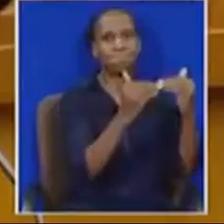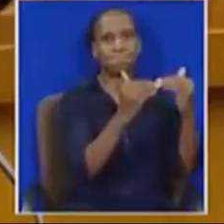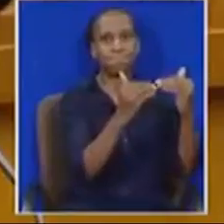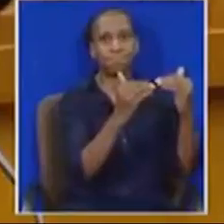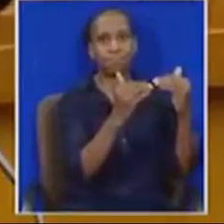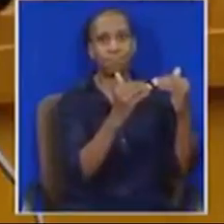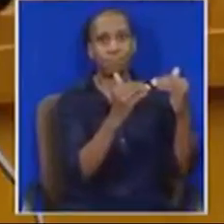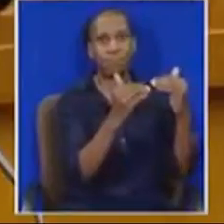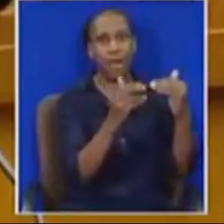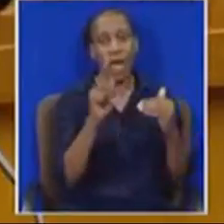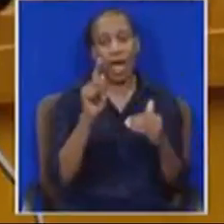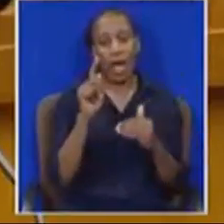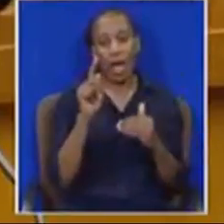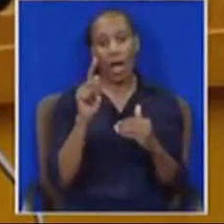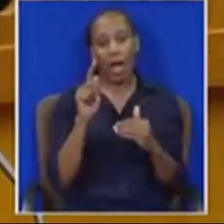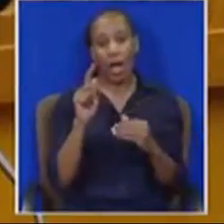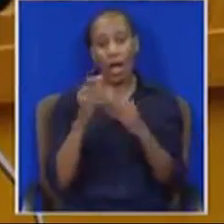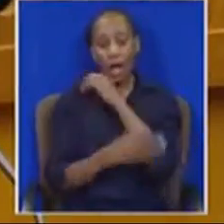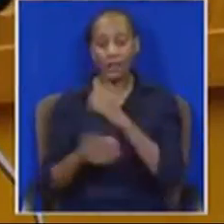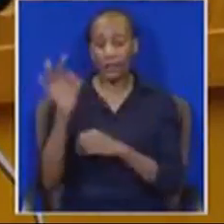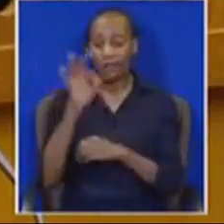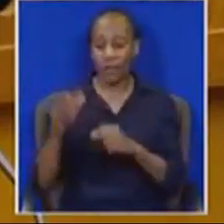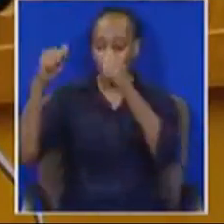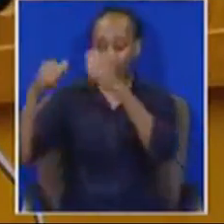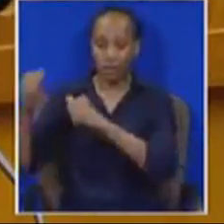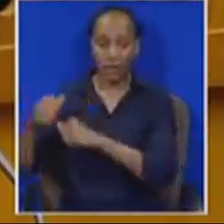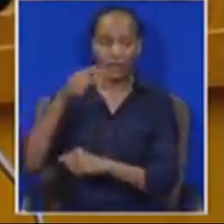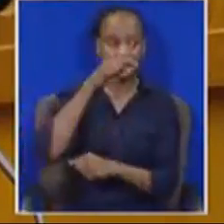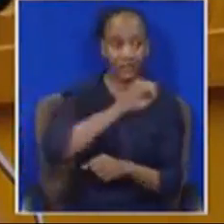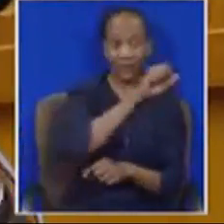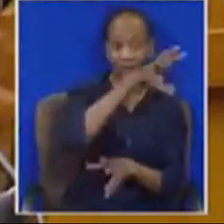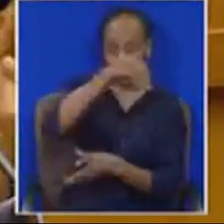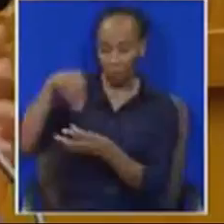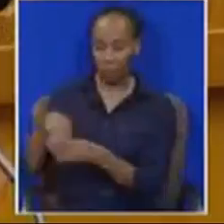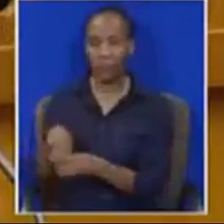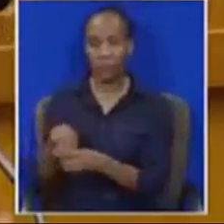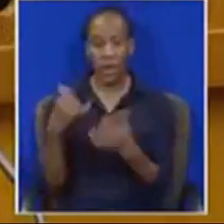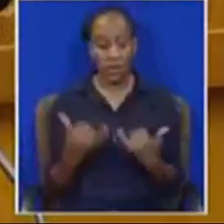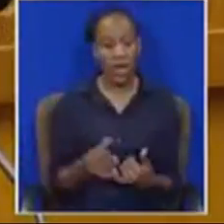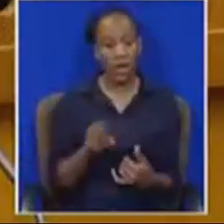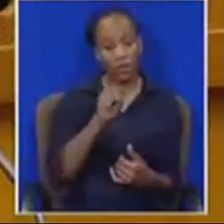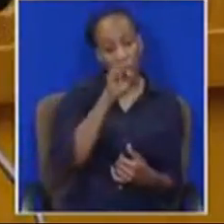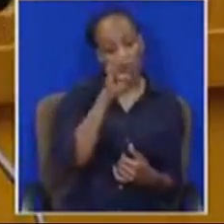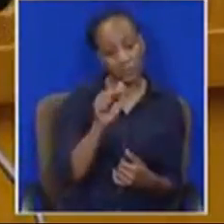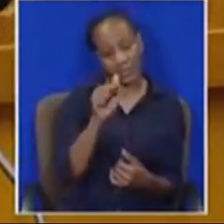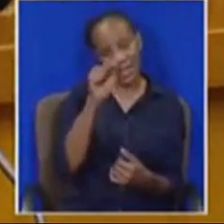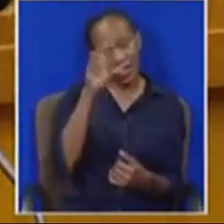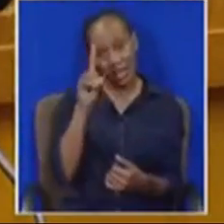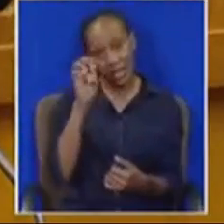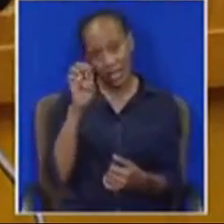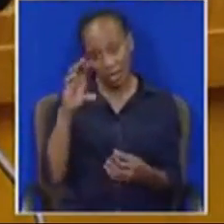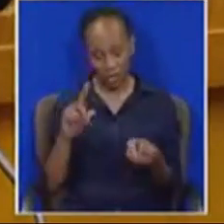area agreement, which brings together SADC, our own region,